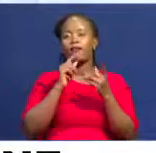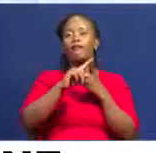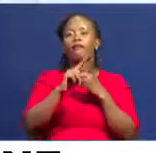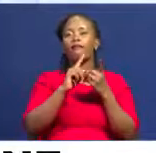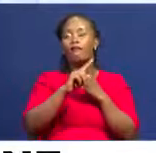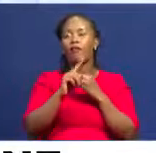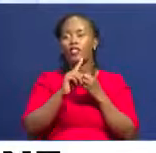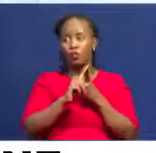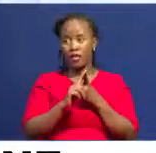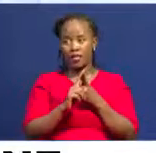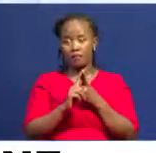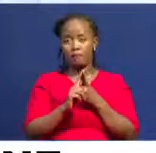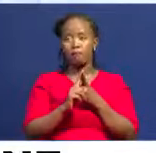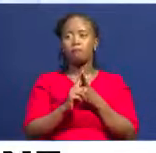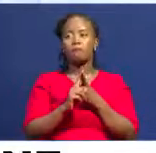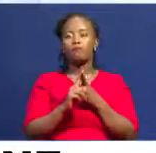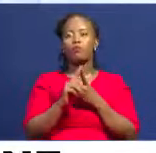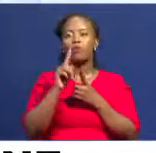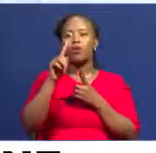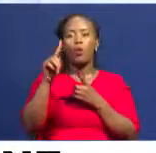that